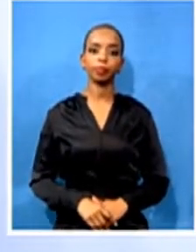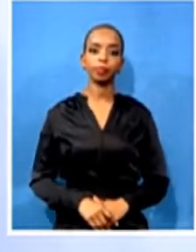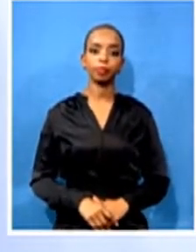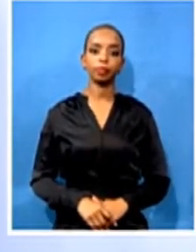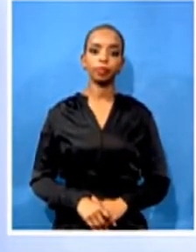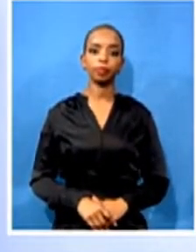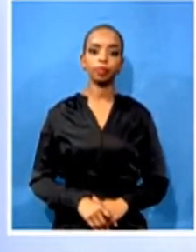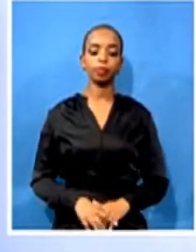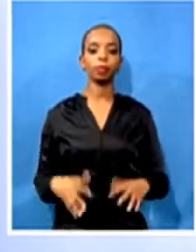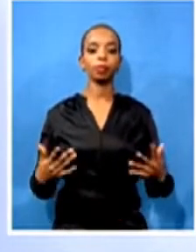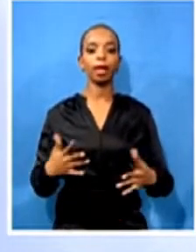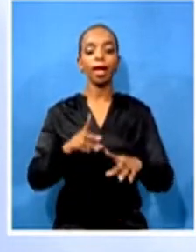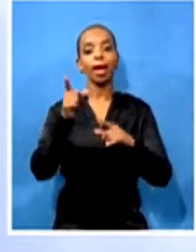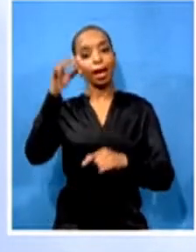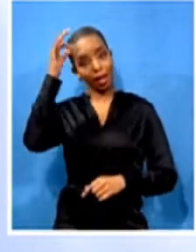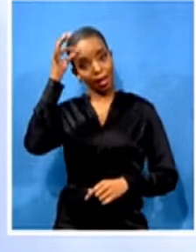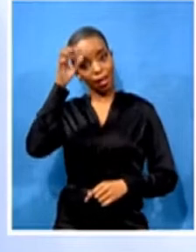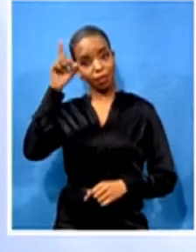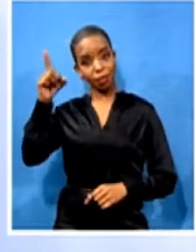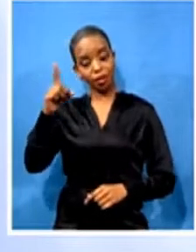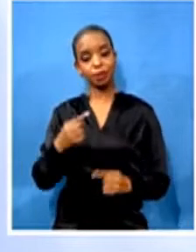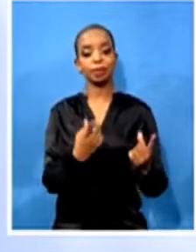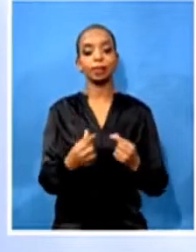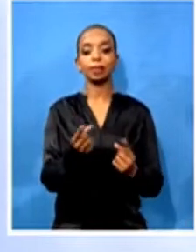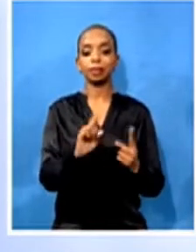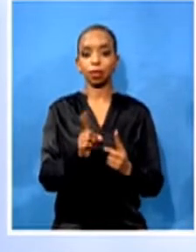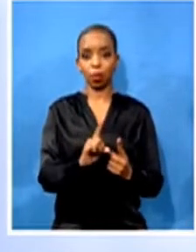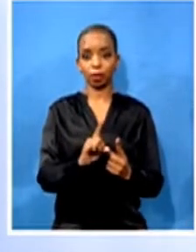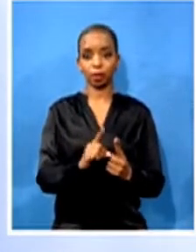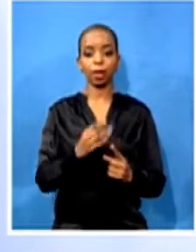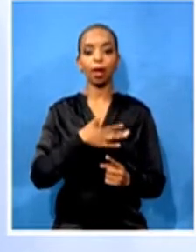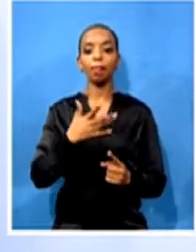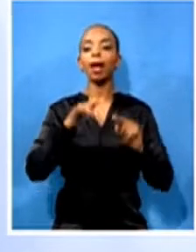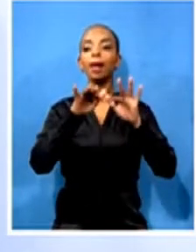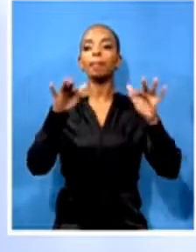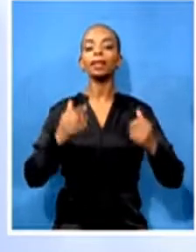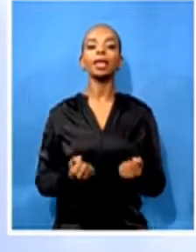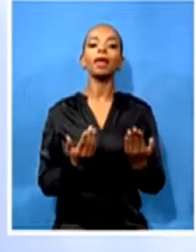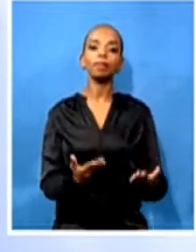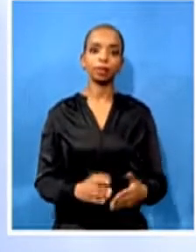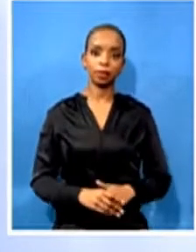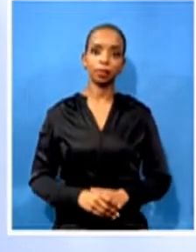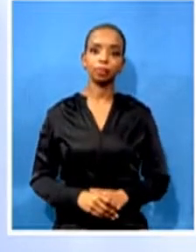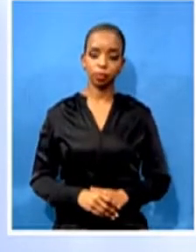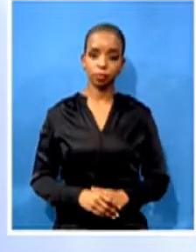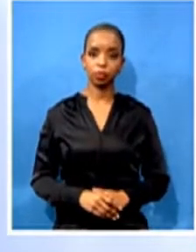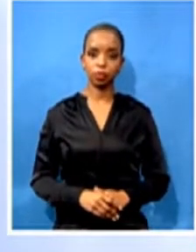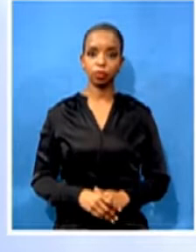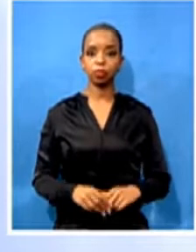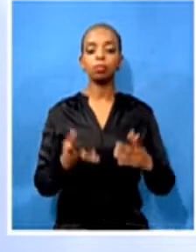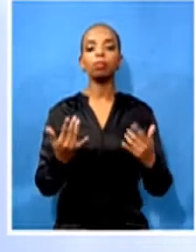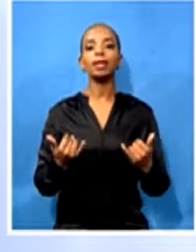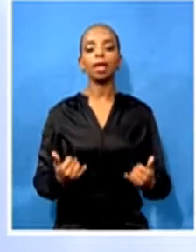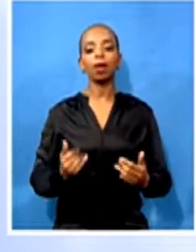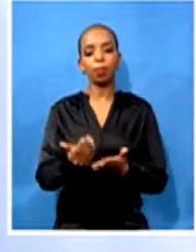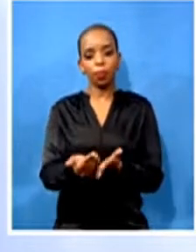turn, by public servants, has led to preservation of livelihoods, where citizens